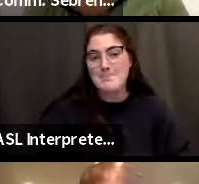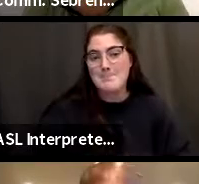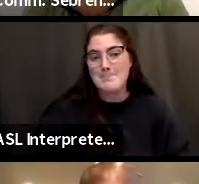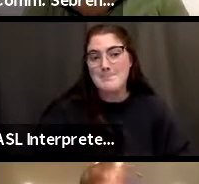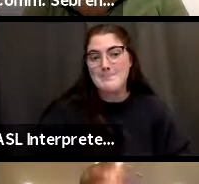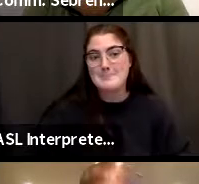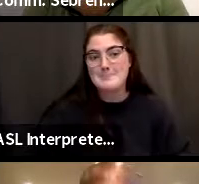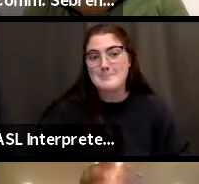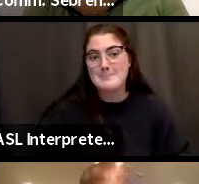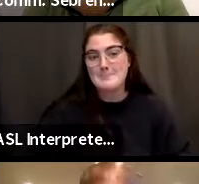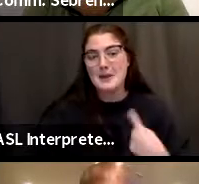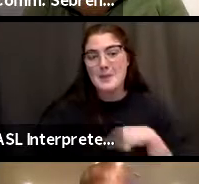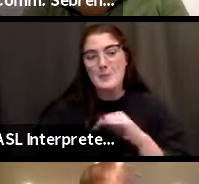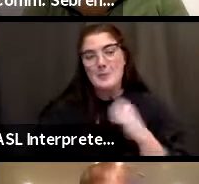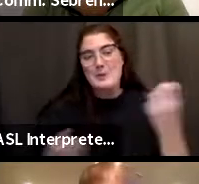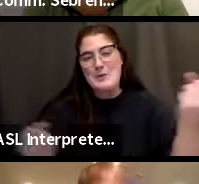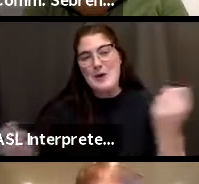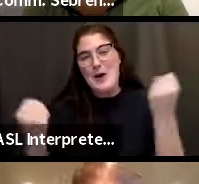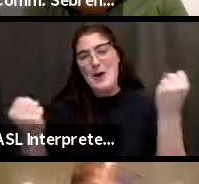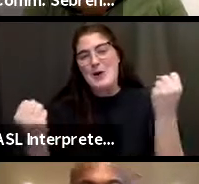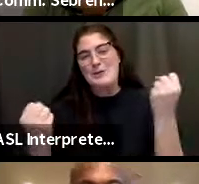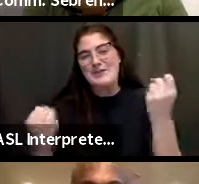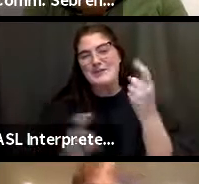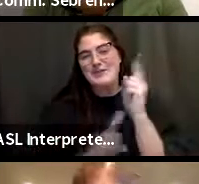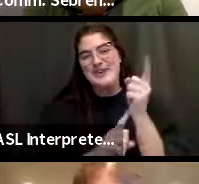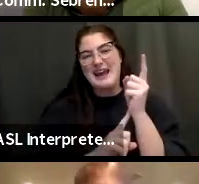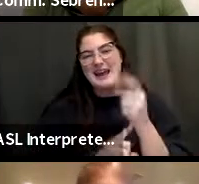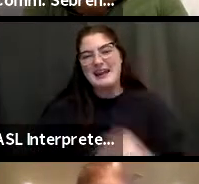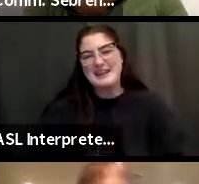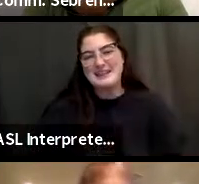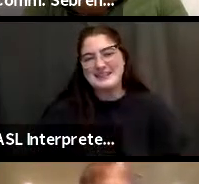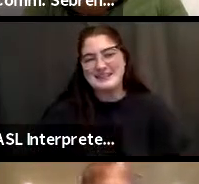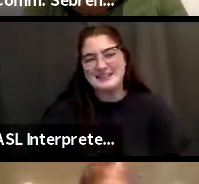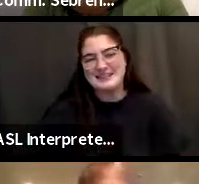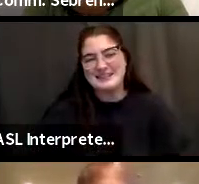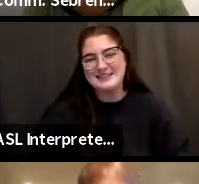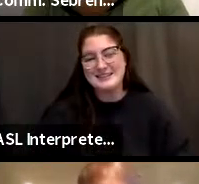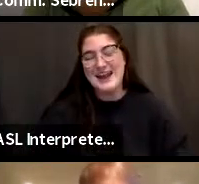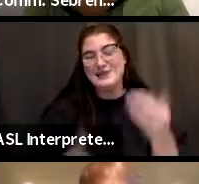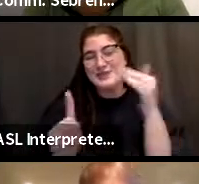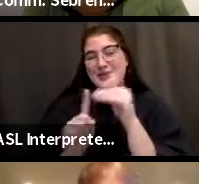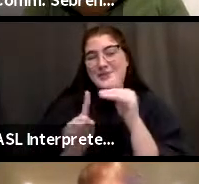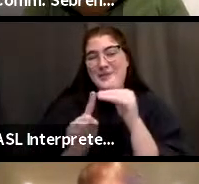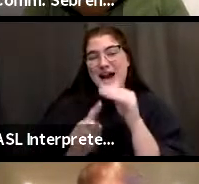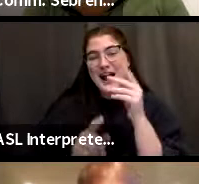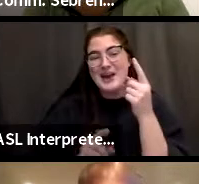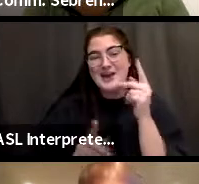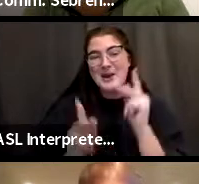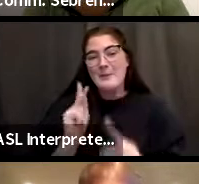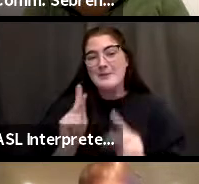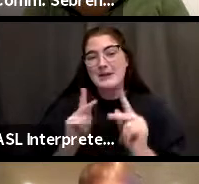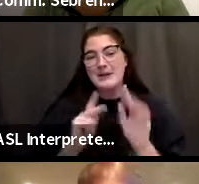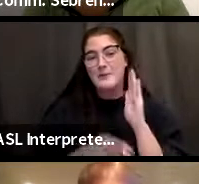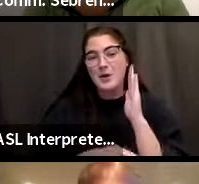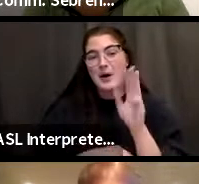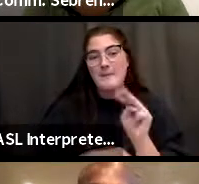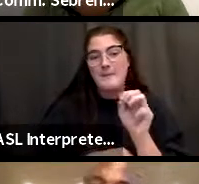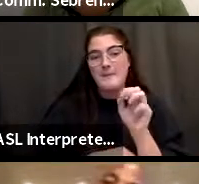And we'll give just a moment here. Just a reminder to folks while the mayor takes a moment